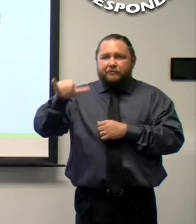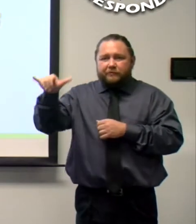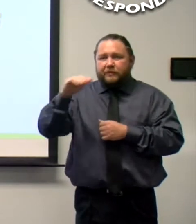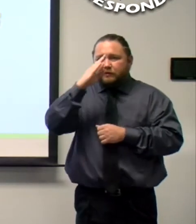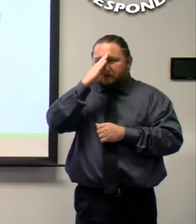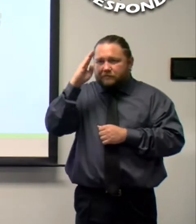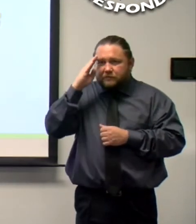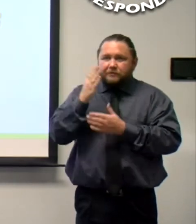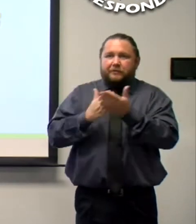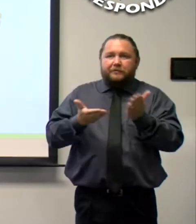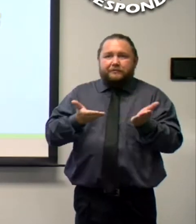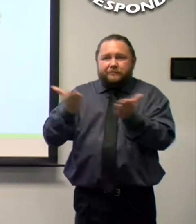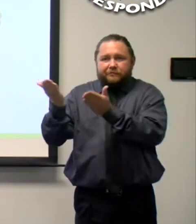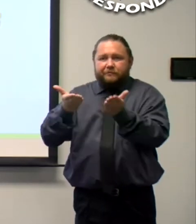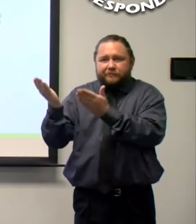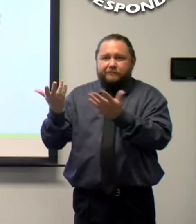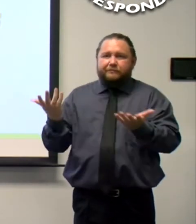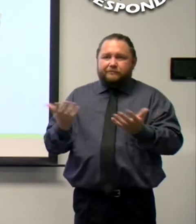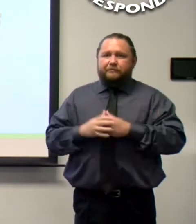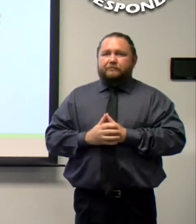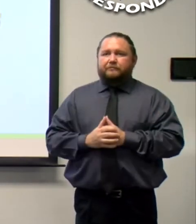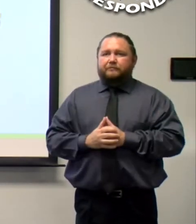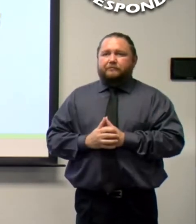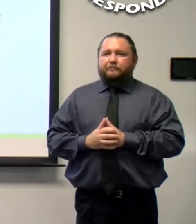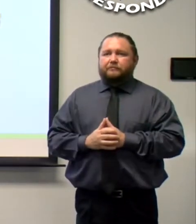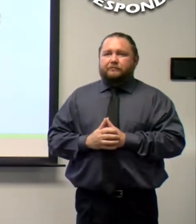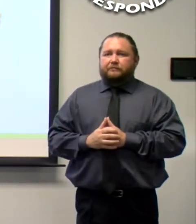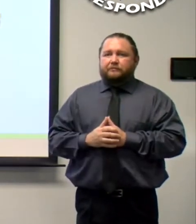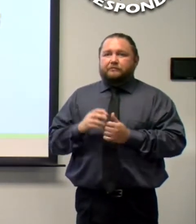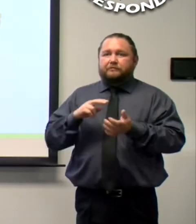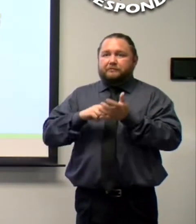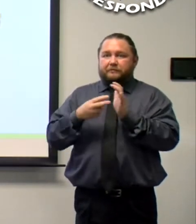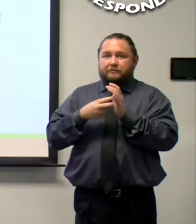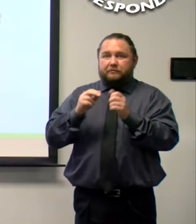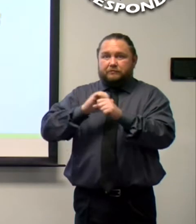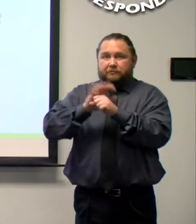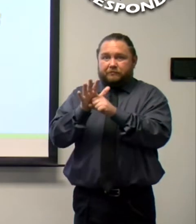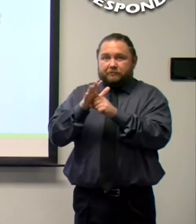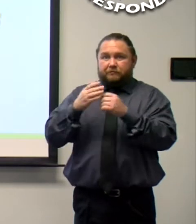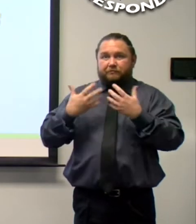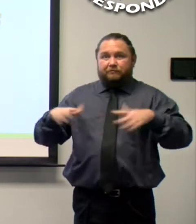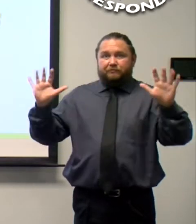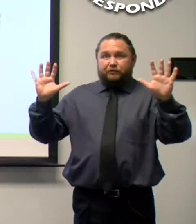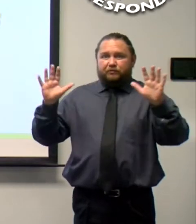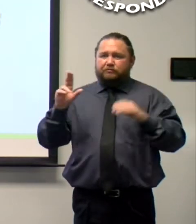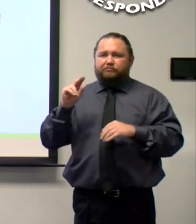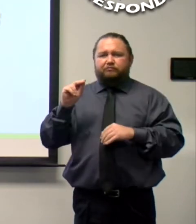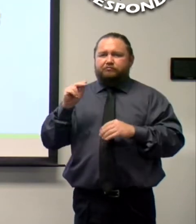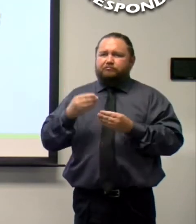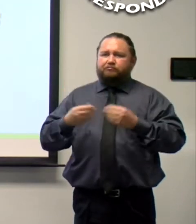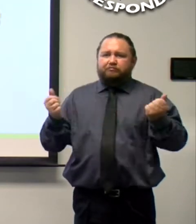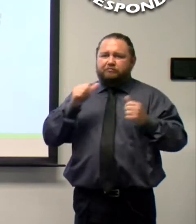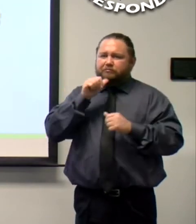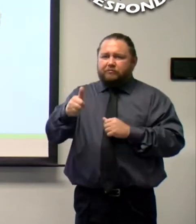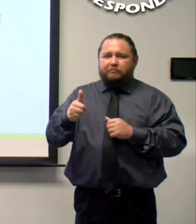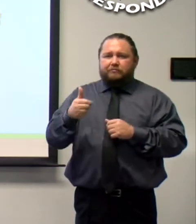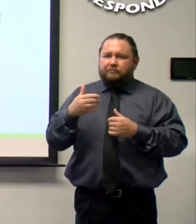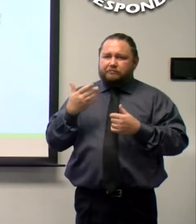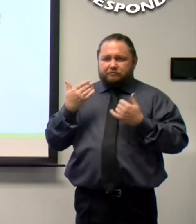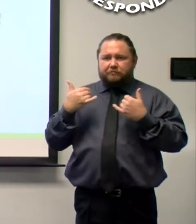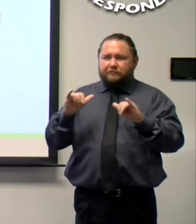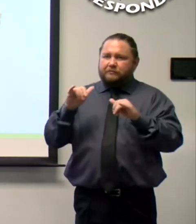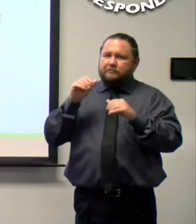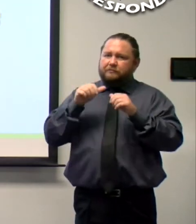containing the spread through these not so easy measures that we're taking: staying at home, wearing the masks, the